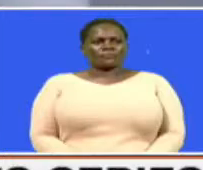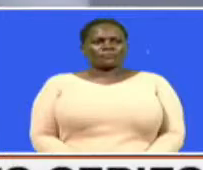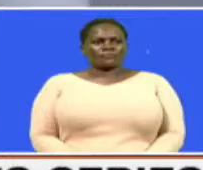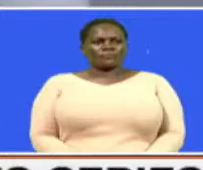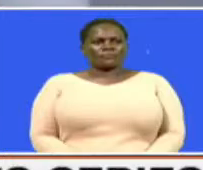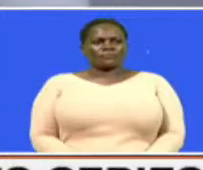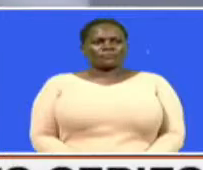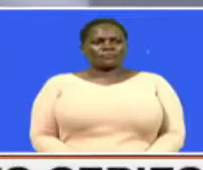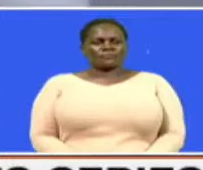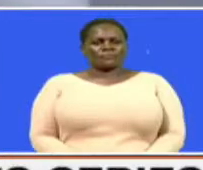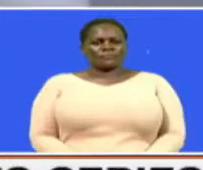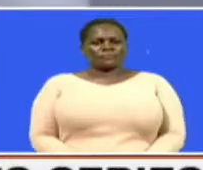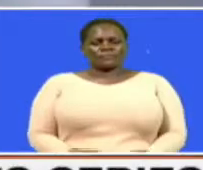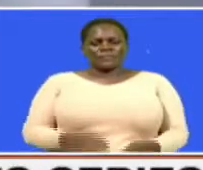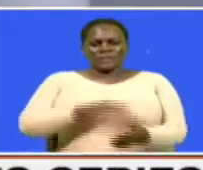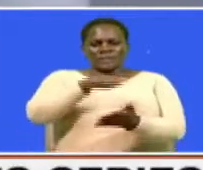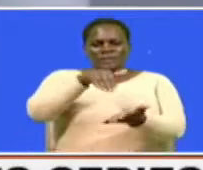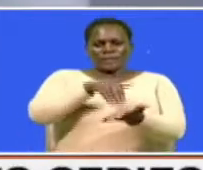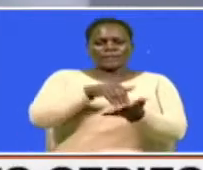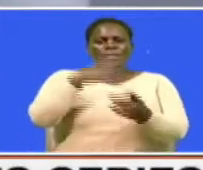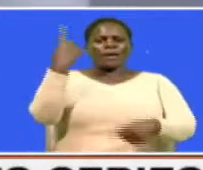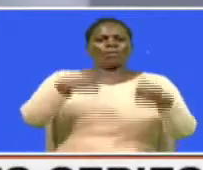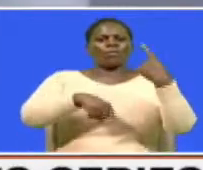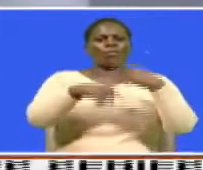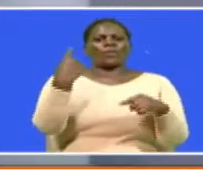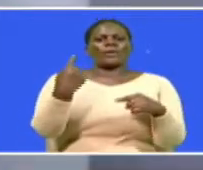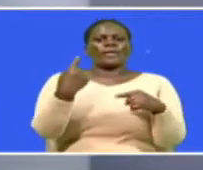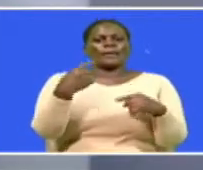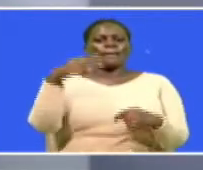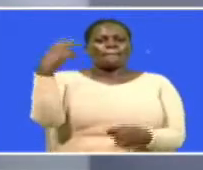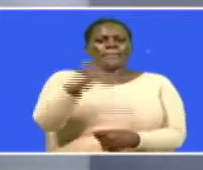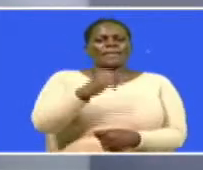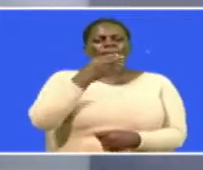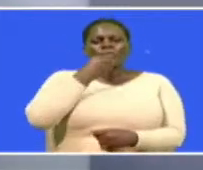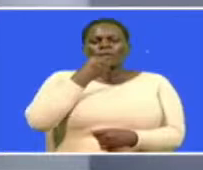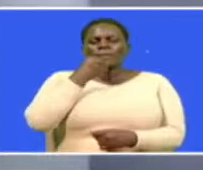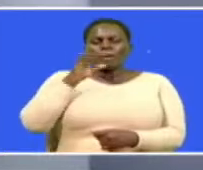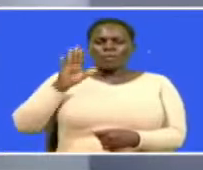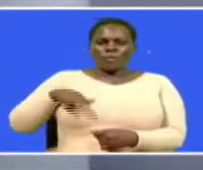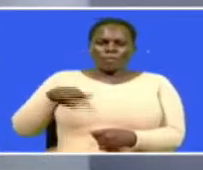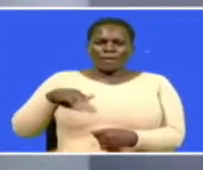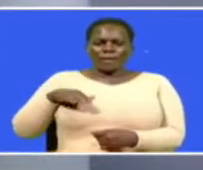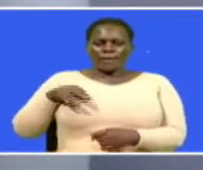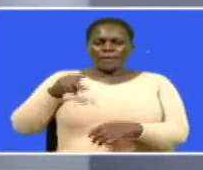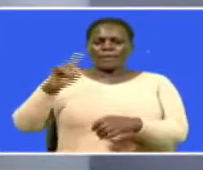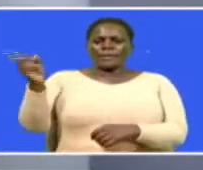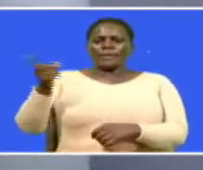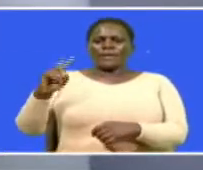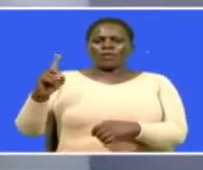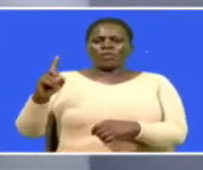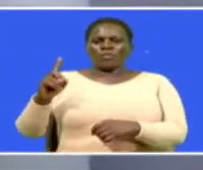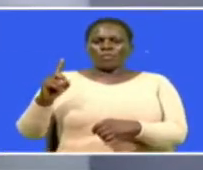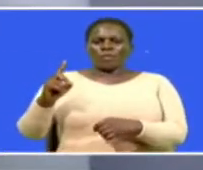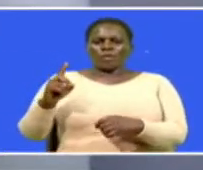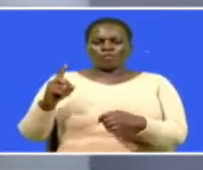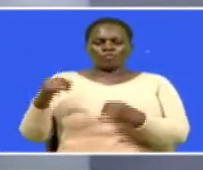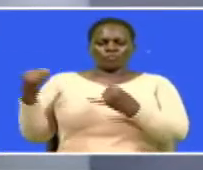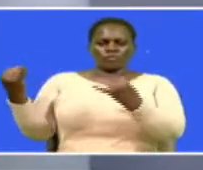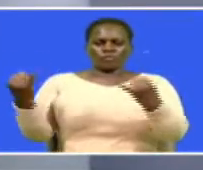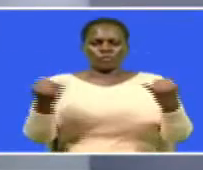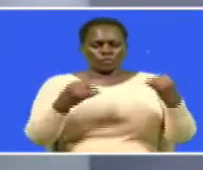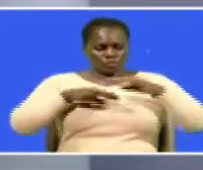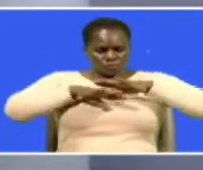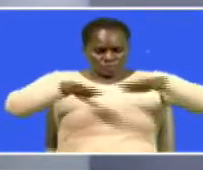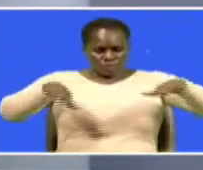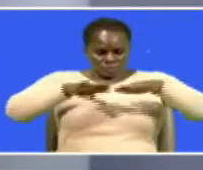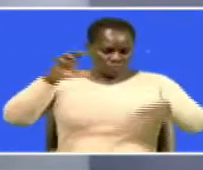Our Seahorses Aquatic Center carried the day after throning the men's and women's events at the Nairobi Interclubs Invitational